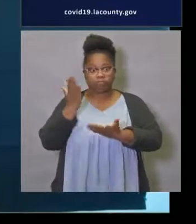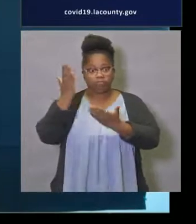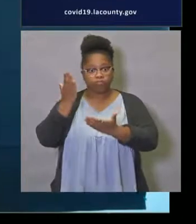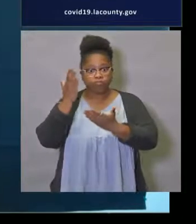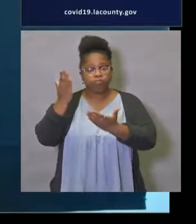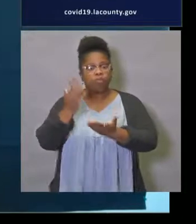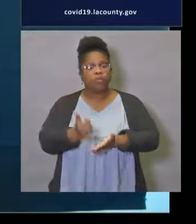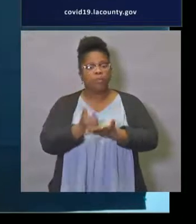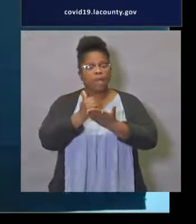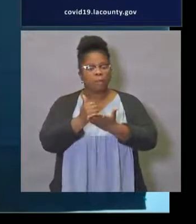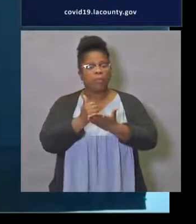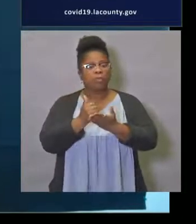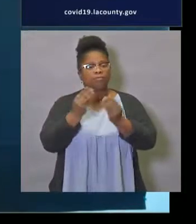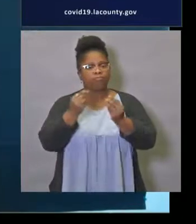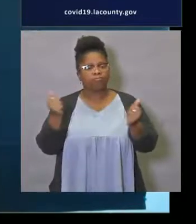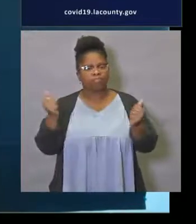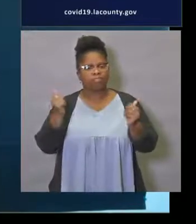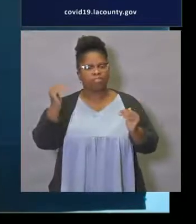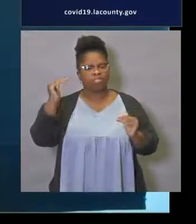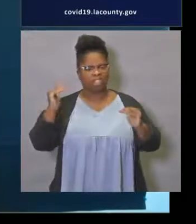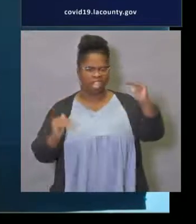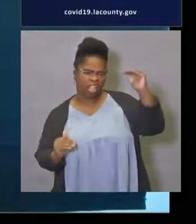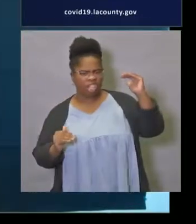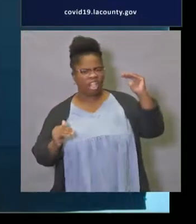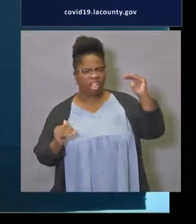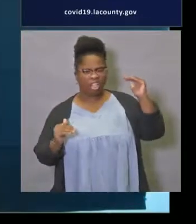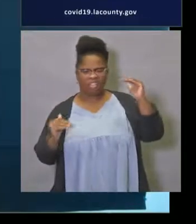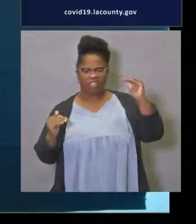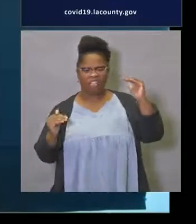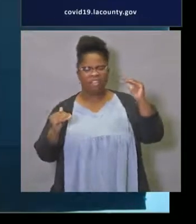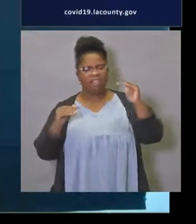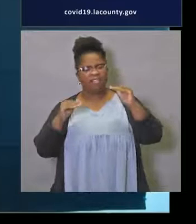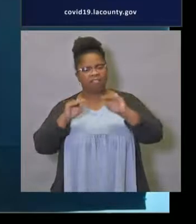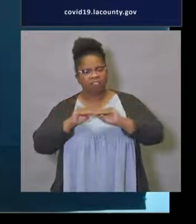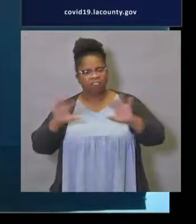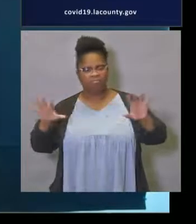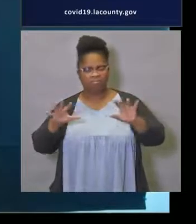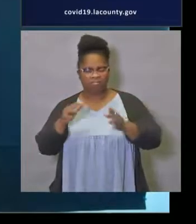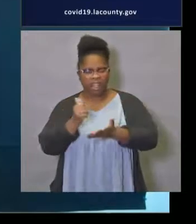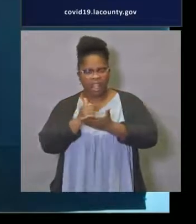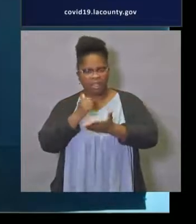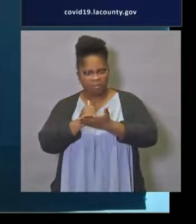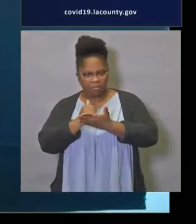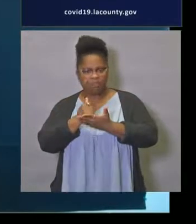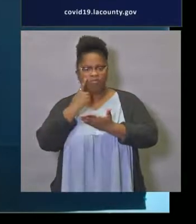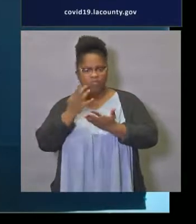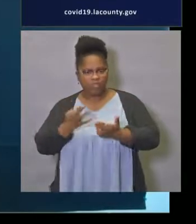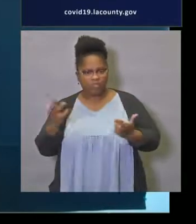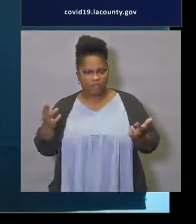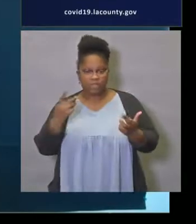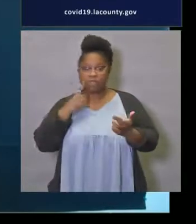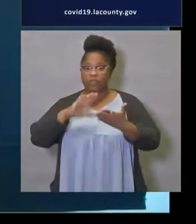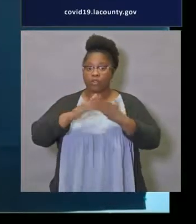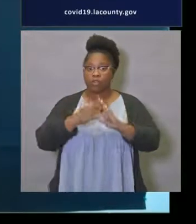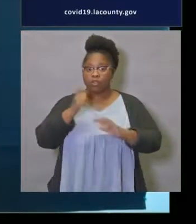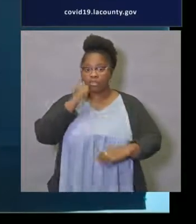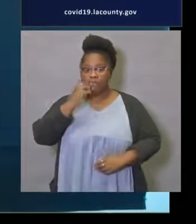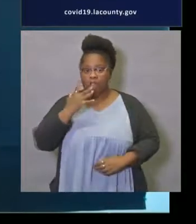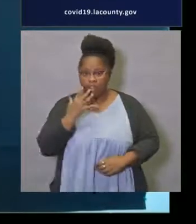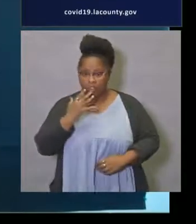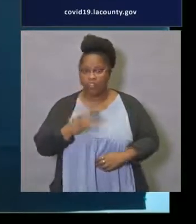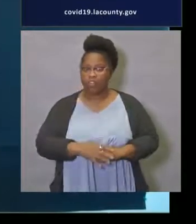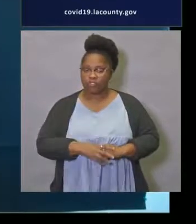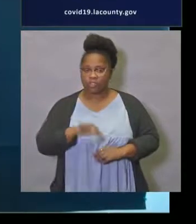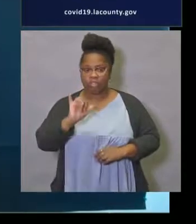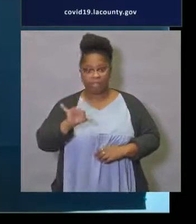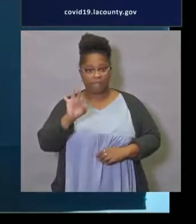the unequal distribution of and access to healthcare resources among communities of color, a fact